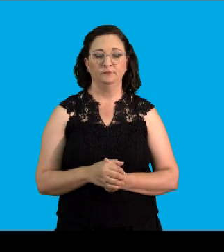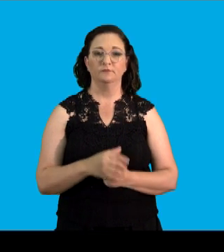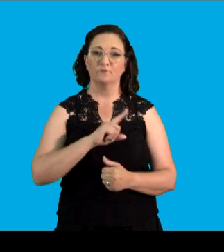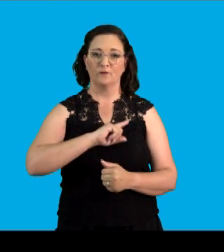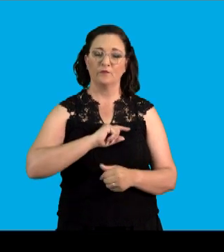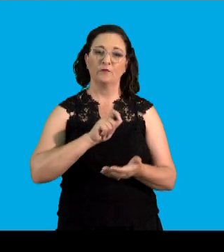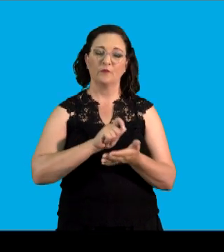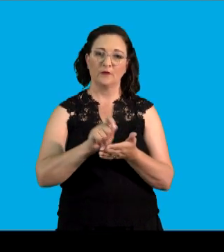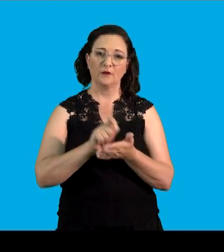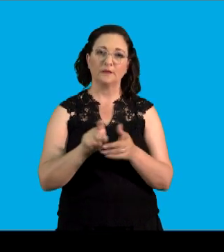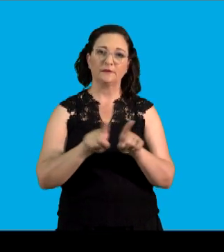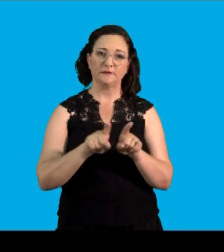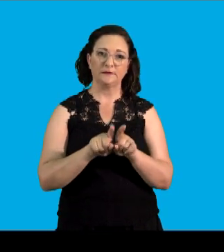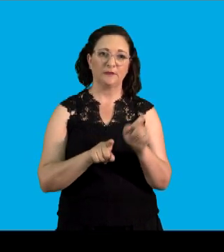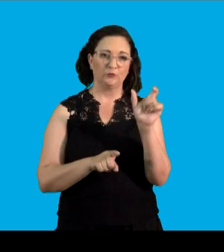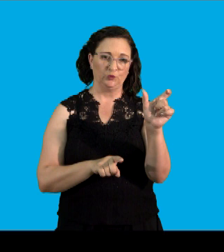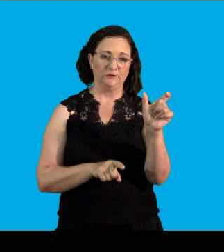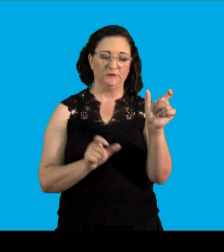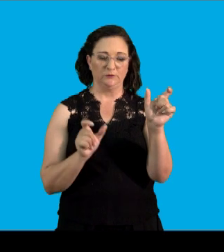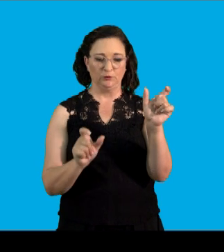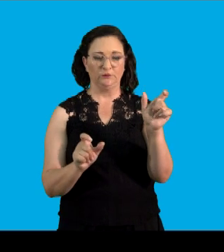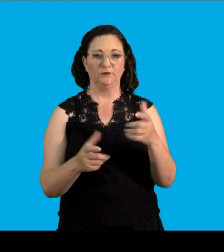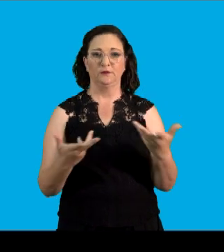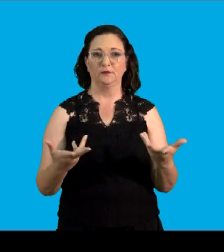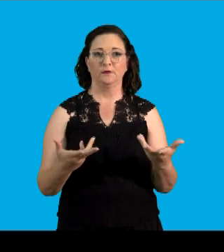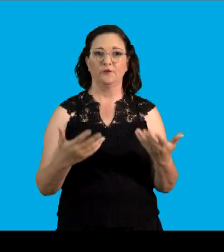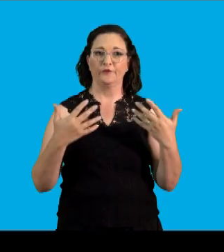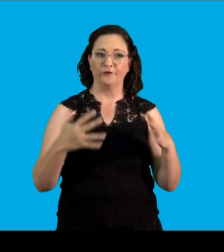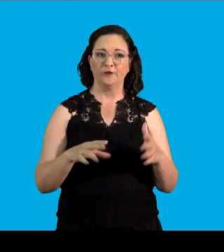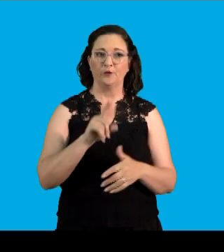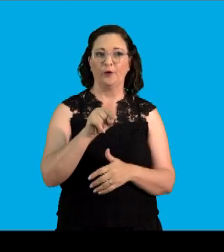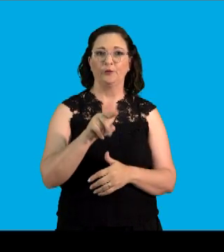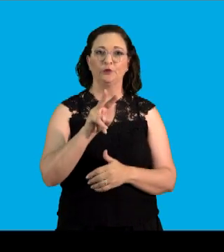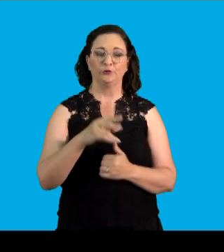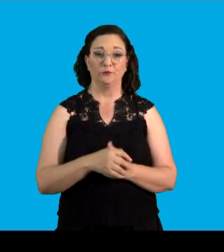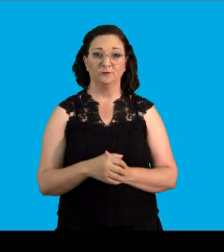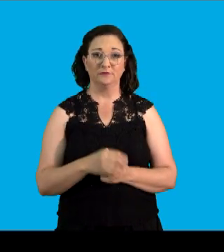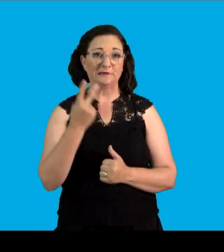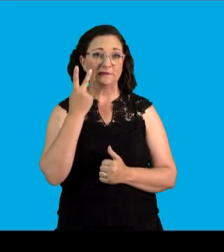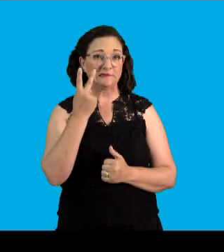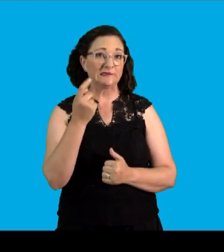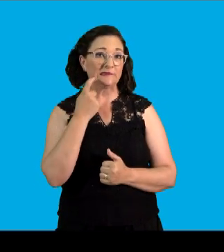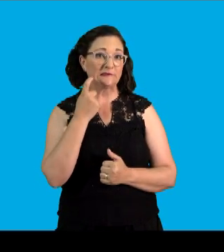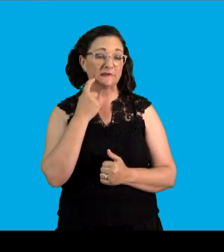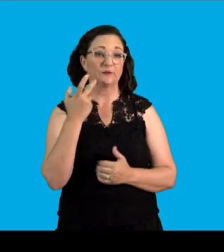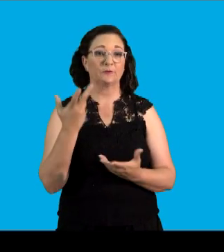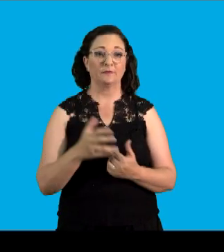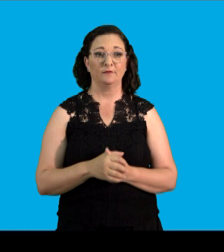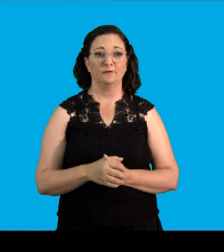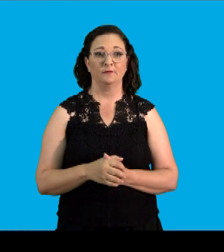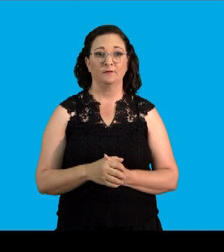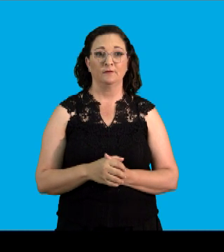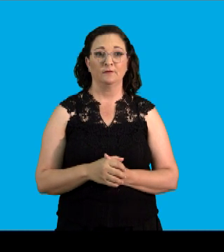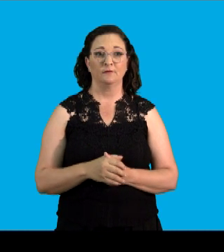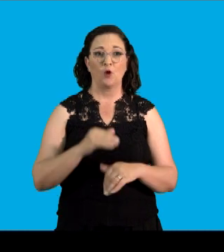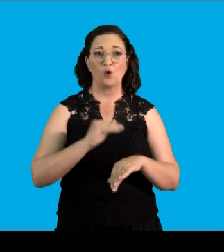Problem solving is the correct answer. Then you're done with your 1.2. Can you see how easy that is? So you can't